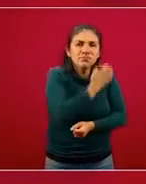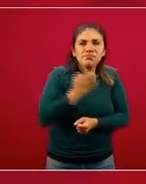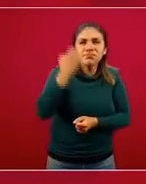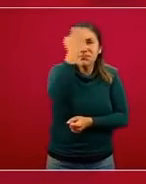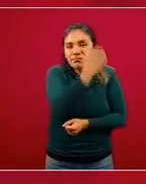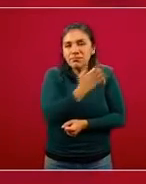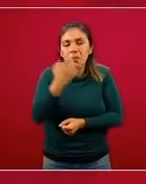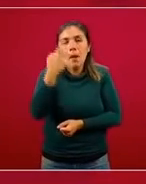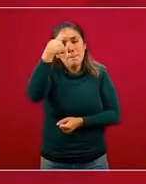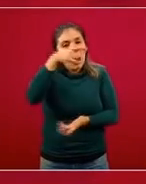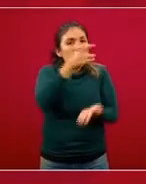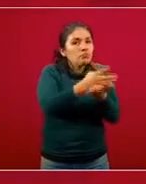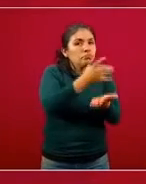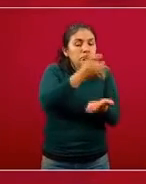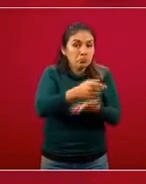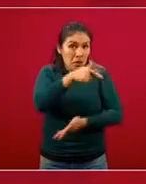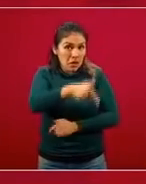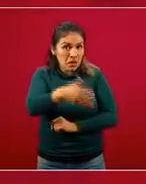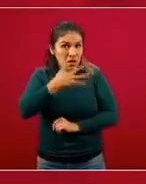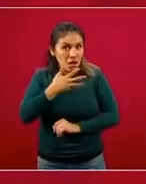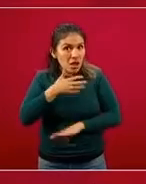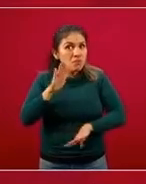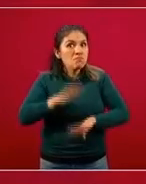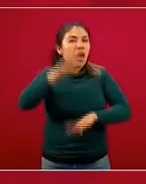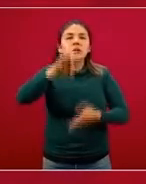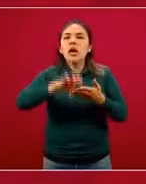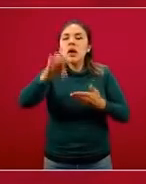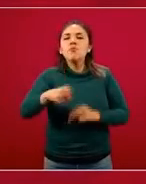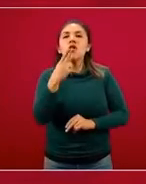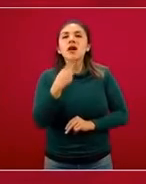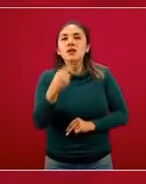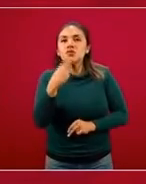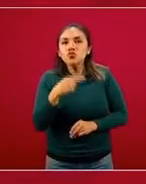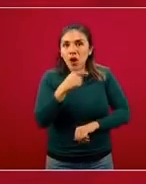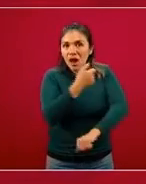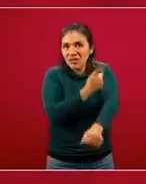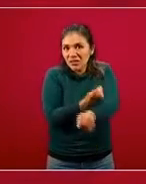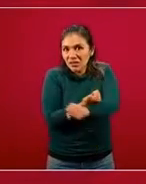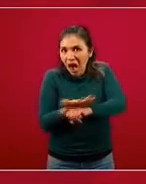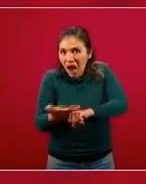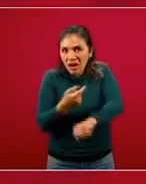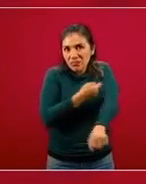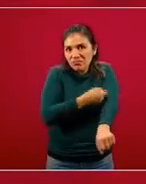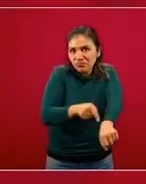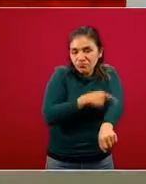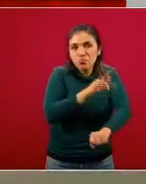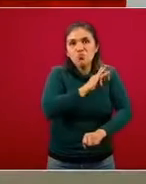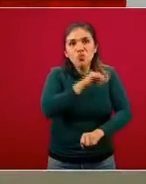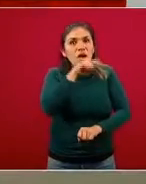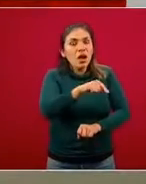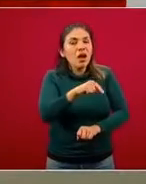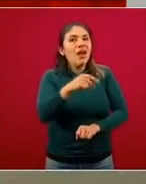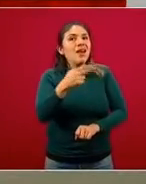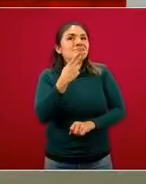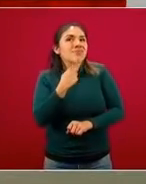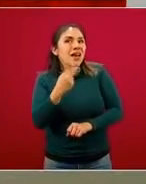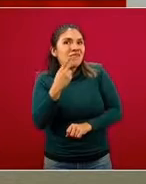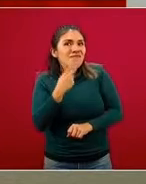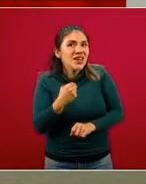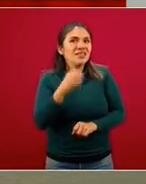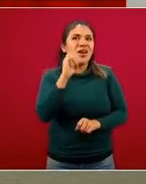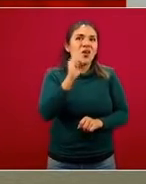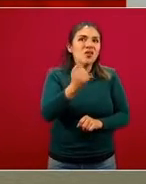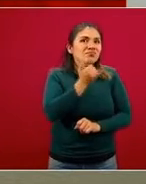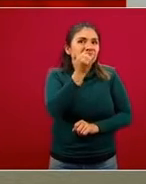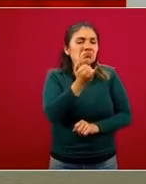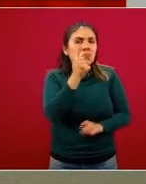hospitalized also go through other laboratory tests, which could show that they have a high blood sugar level